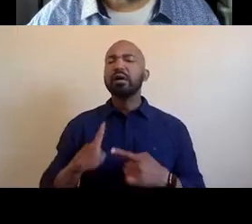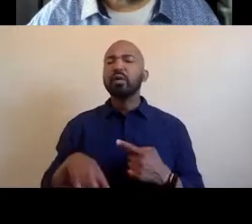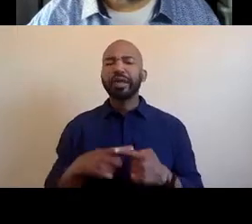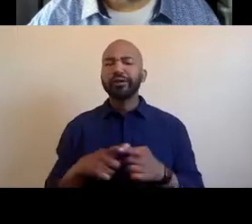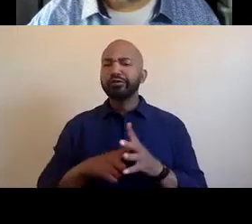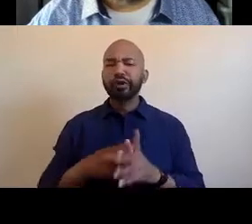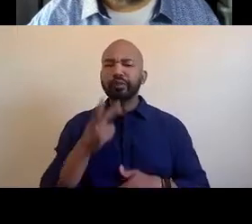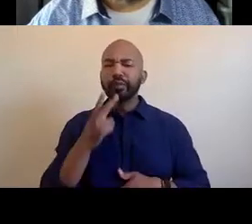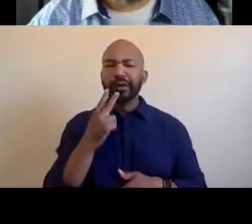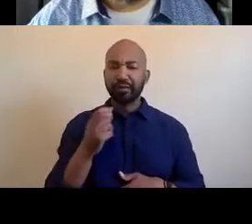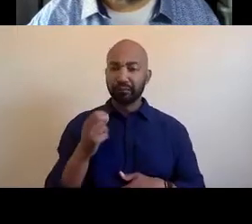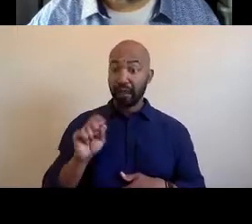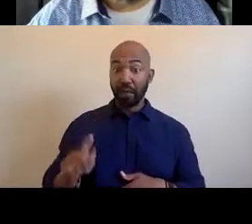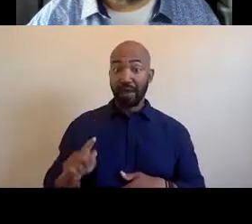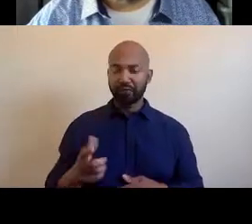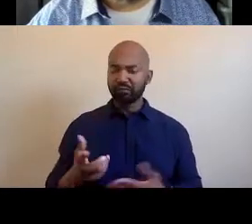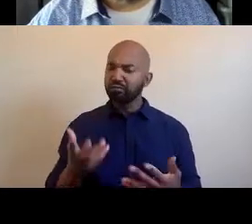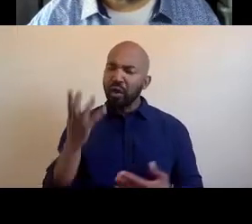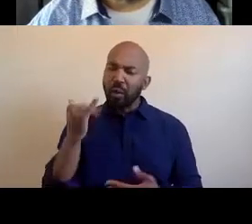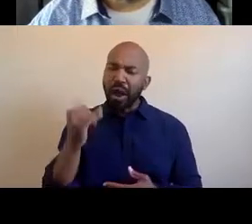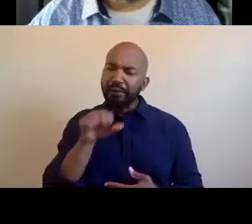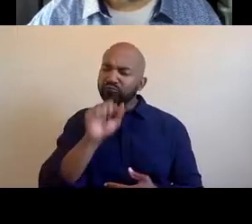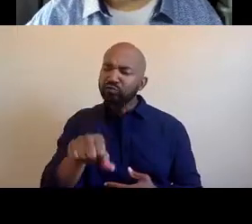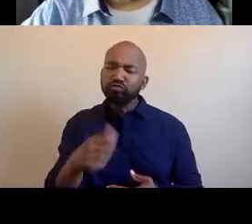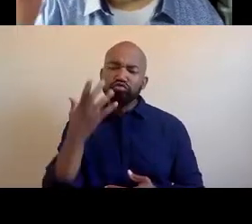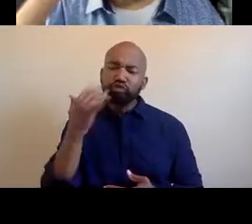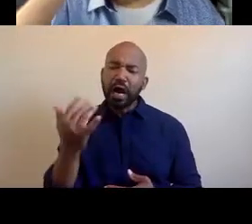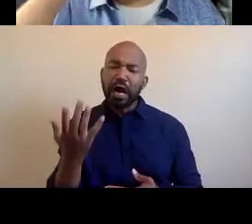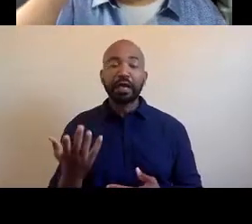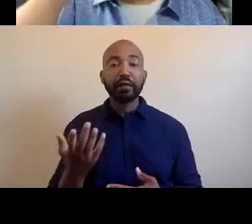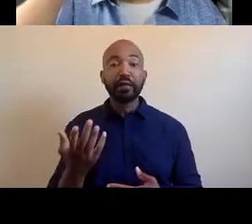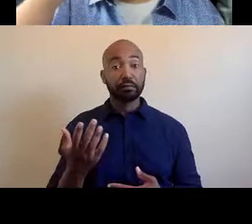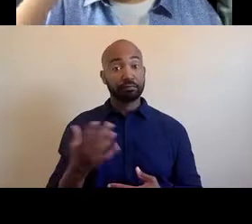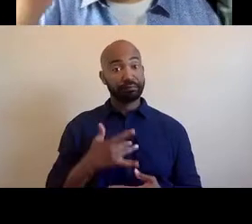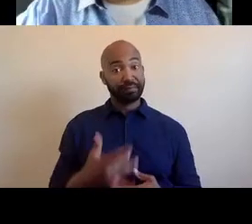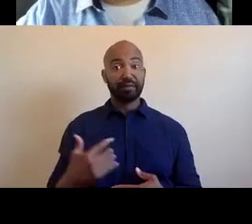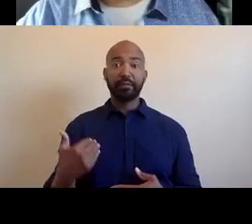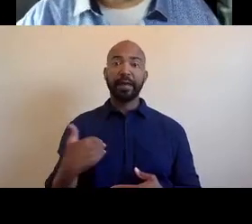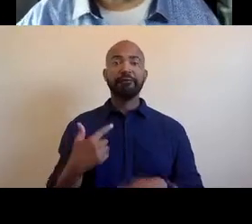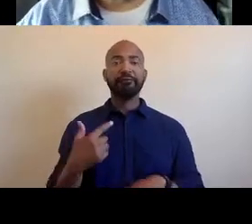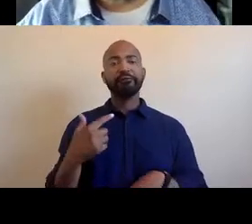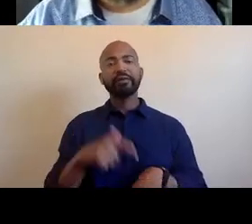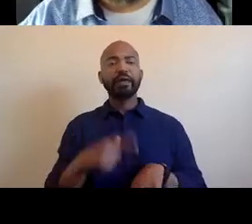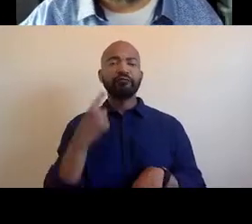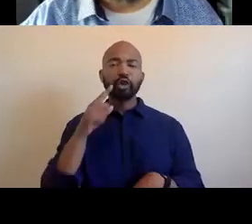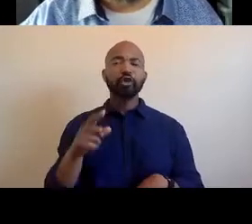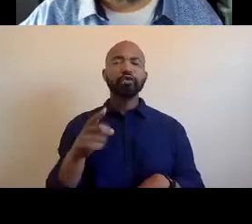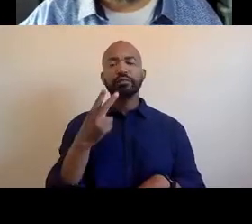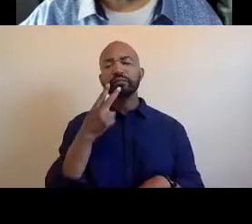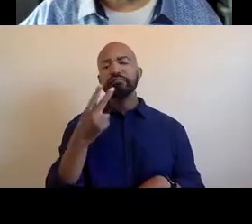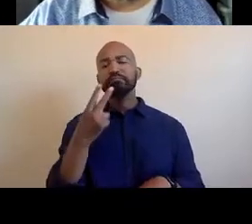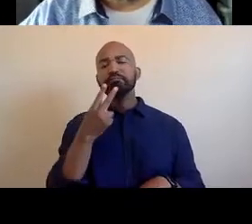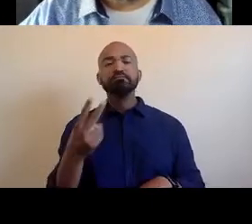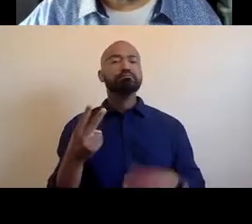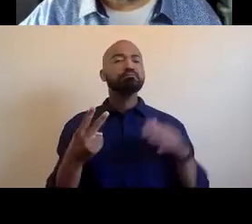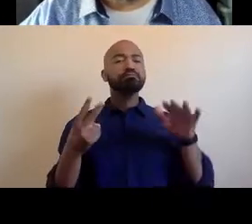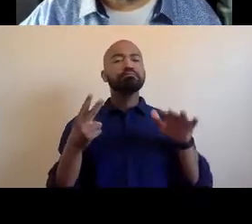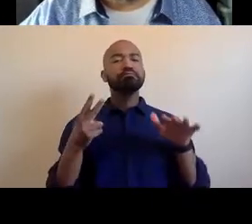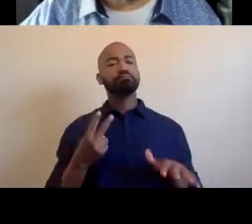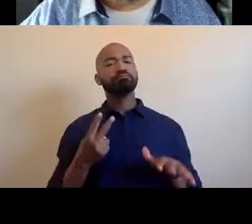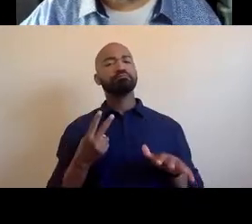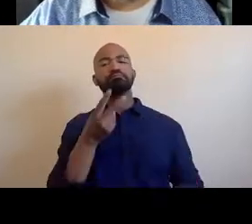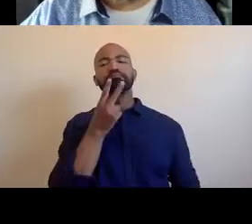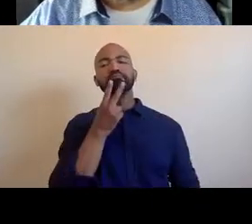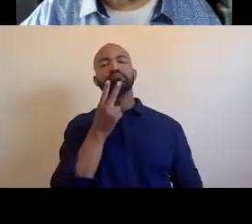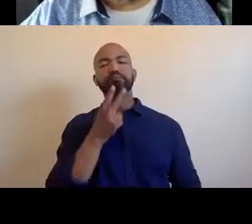what do you love about it? Does it give you just that time to settle, and it gives you, a